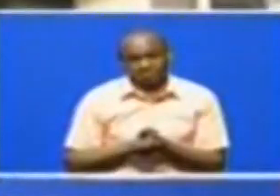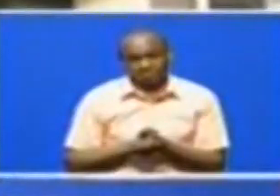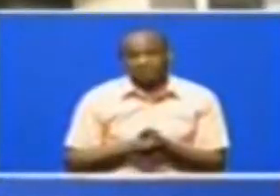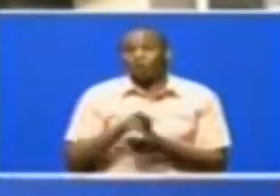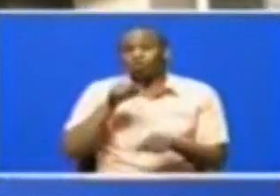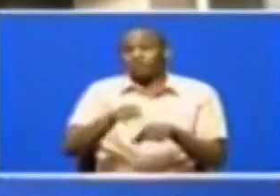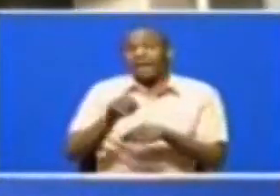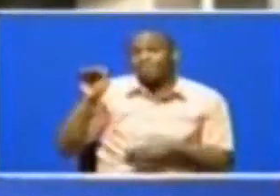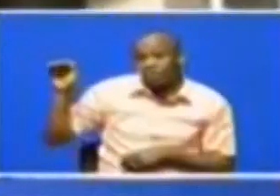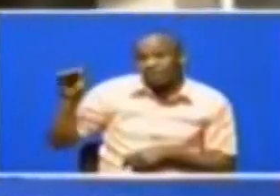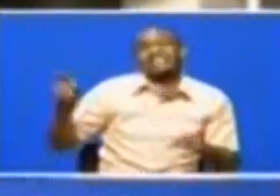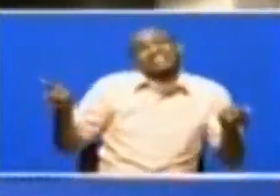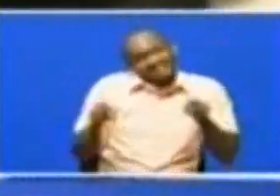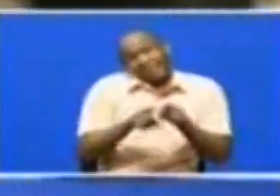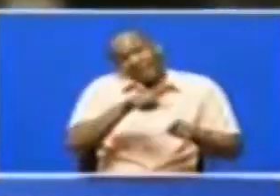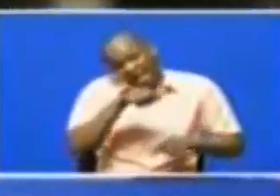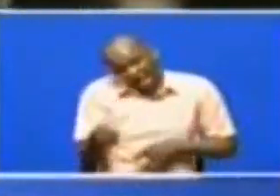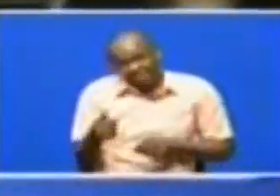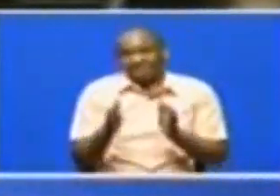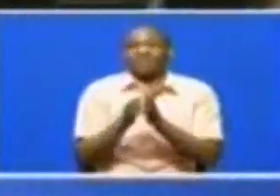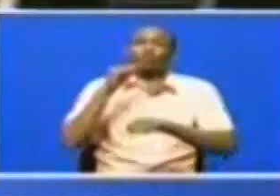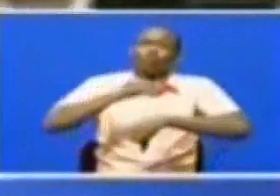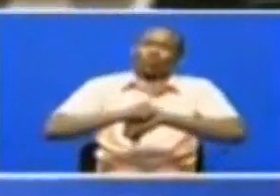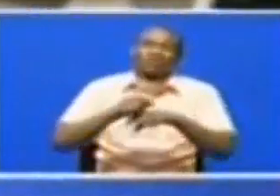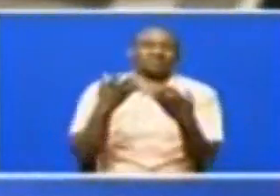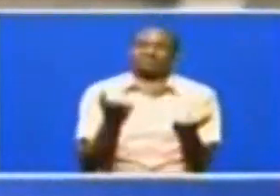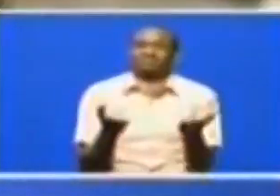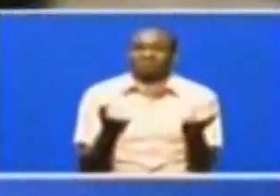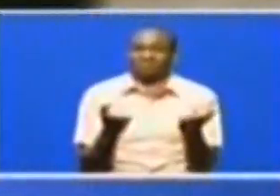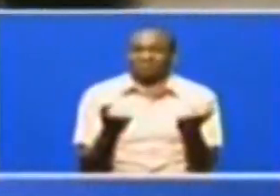And this morning, the same ghost visited the school.